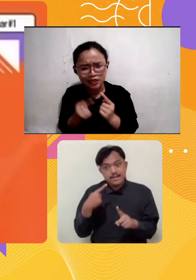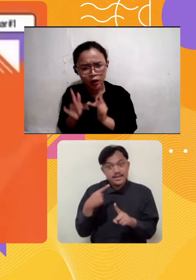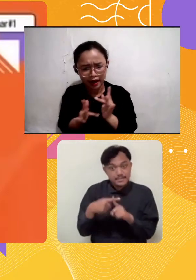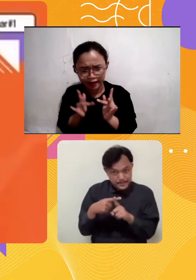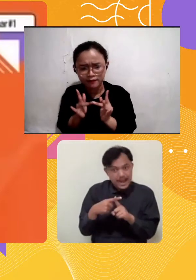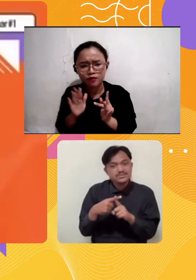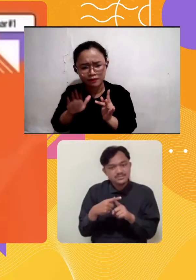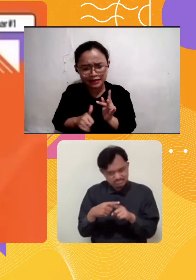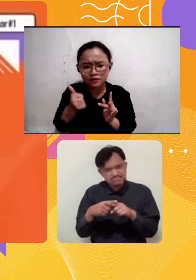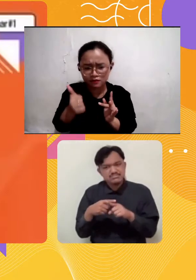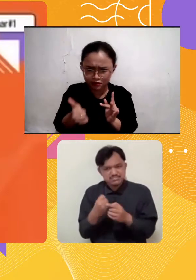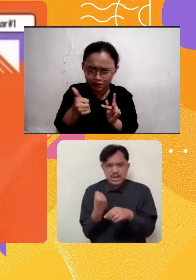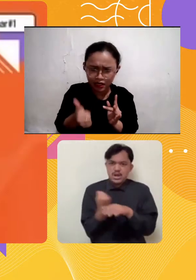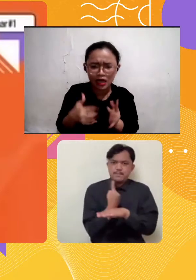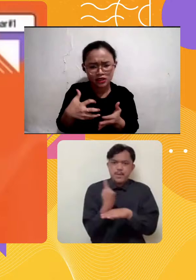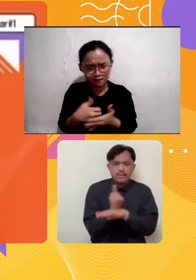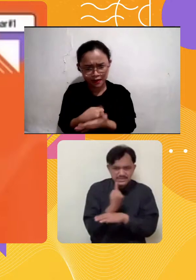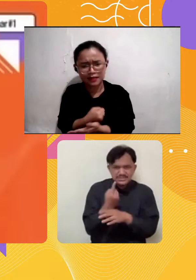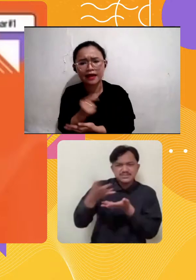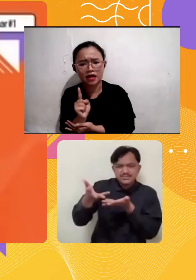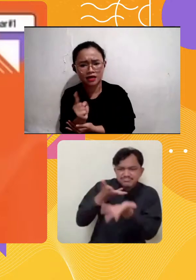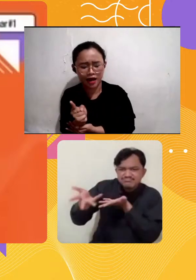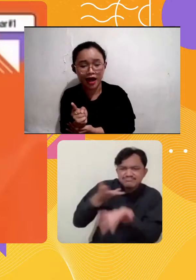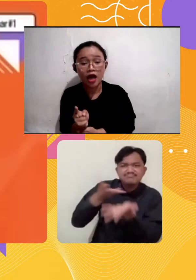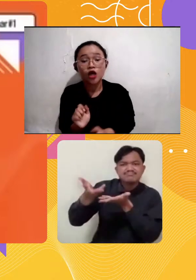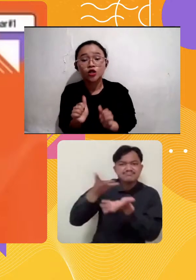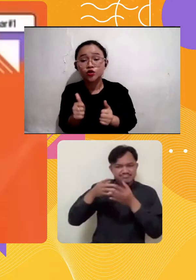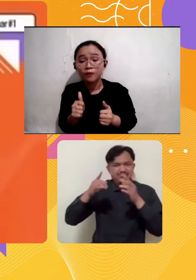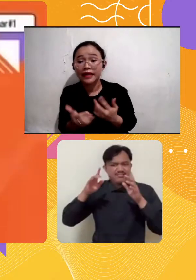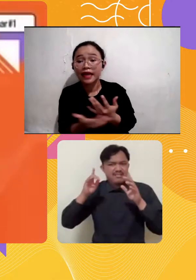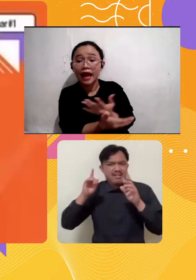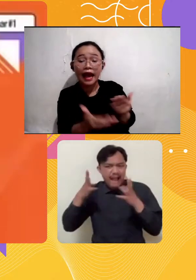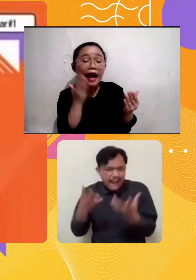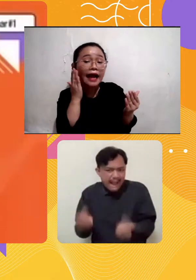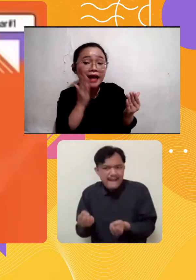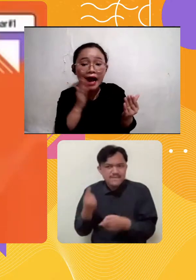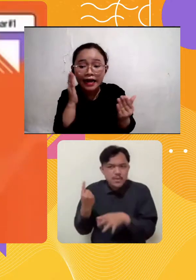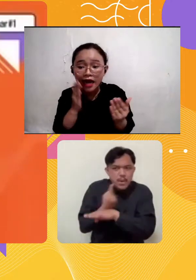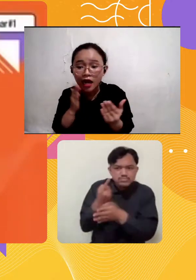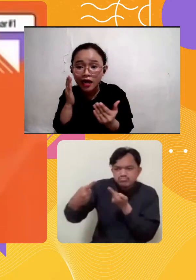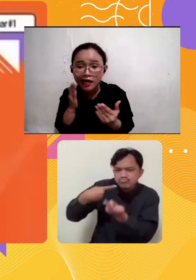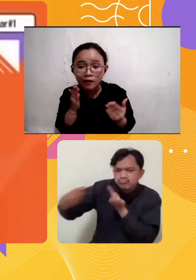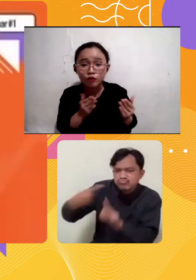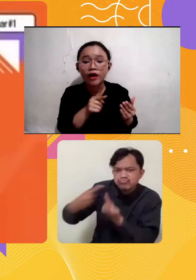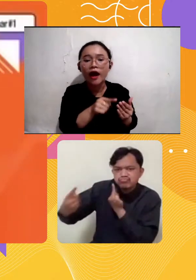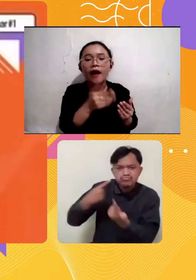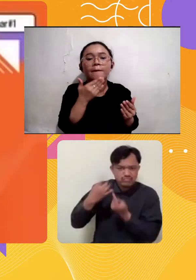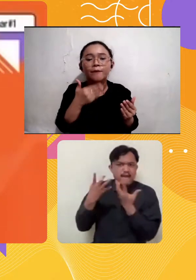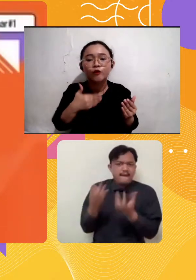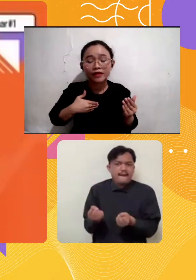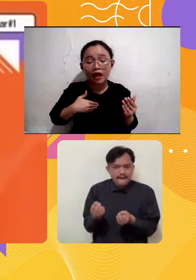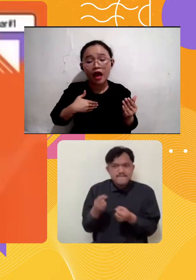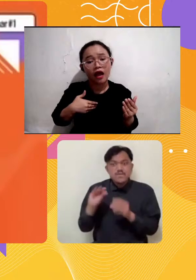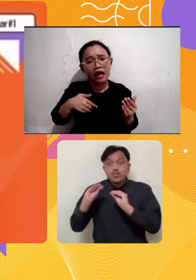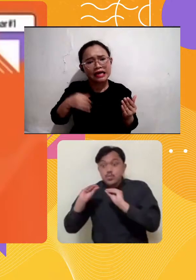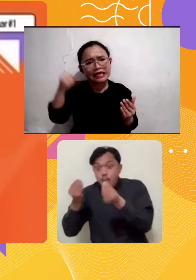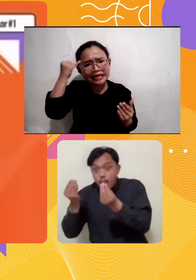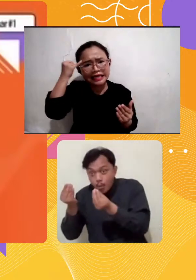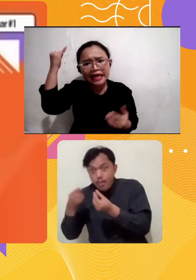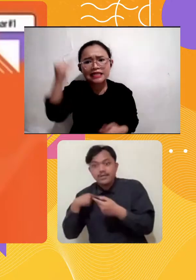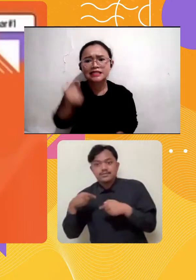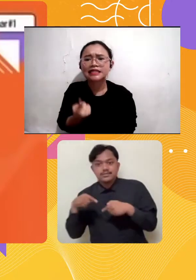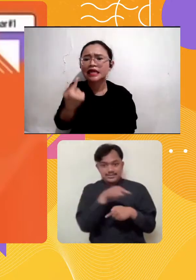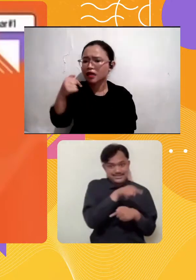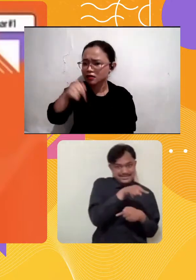the discussion among the young people and the more initiative during the COVID-19 to talk